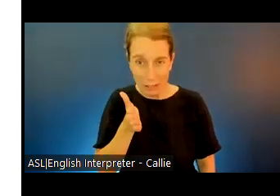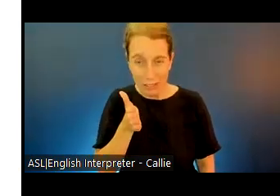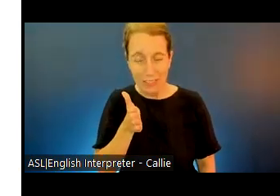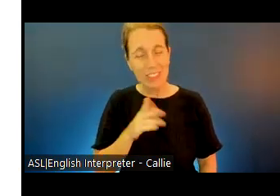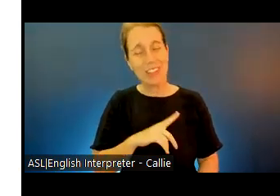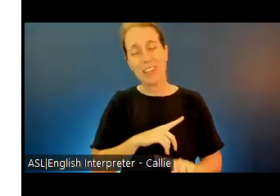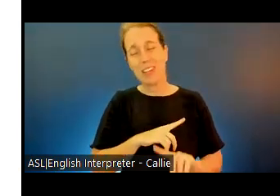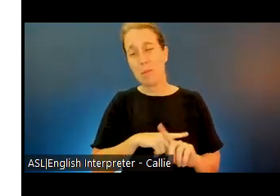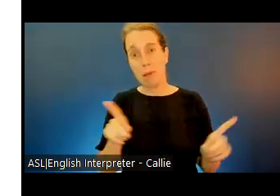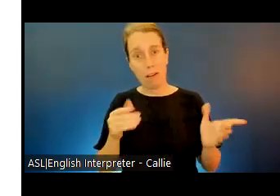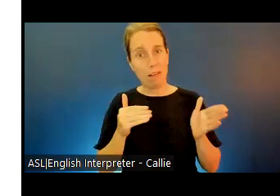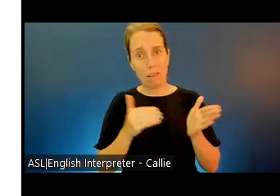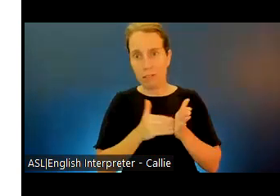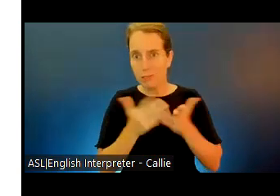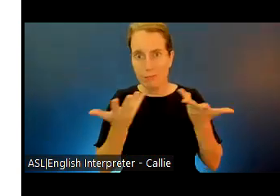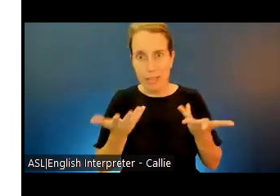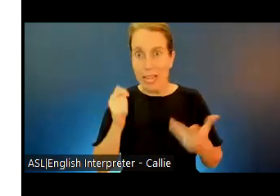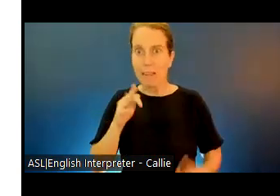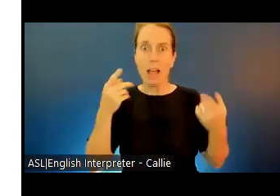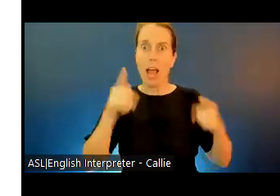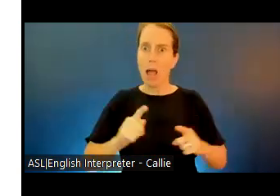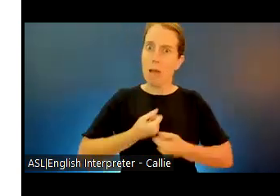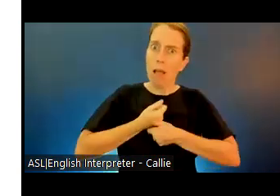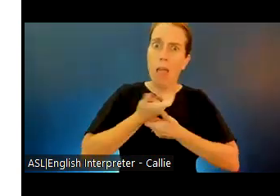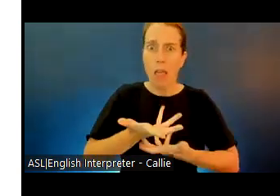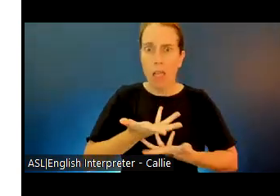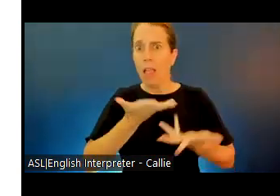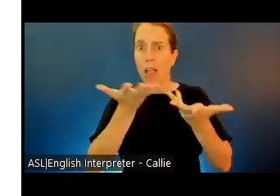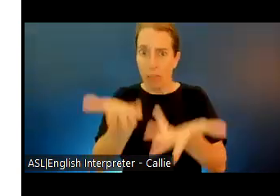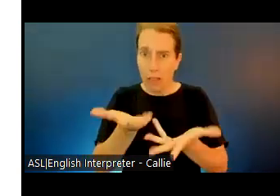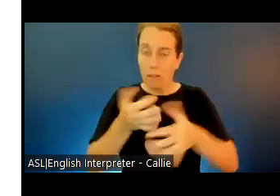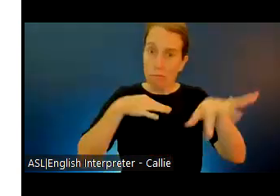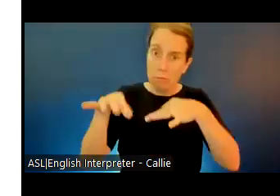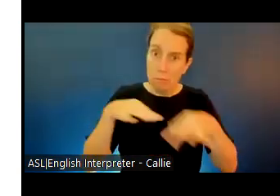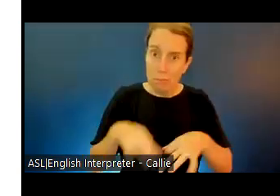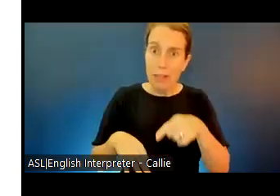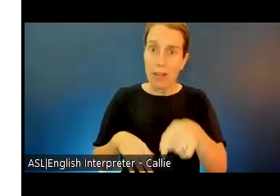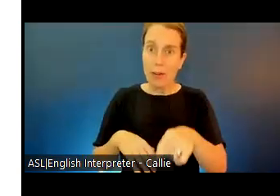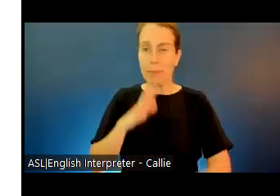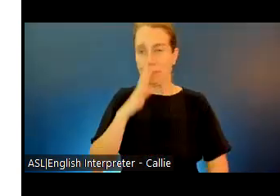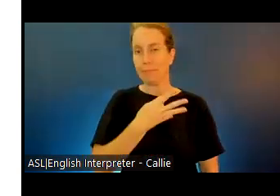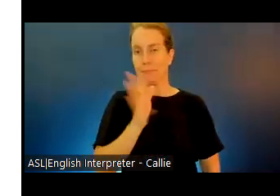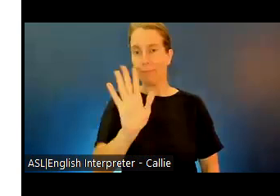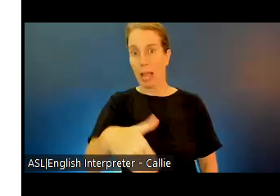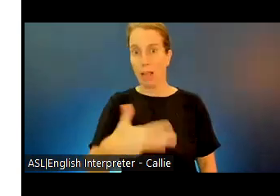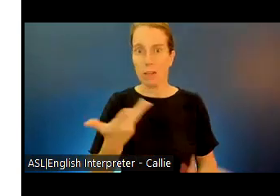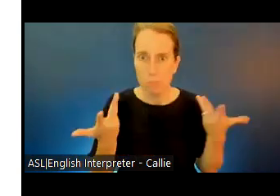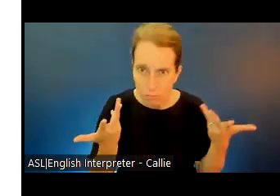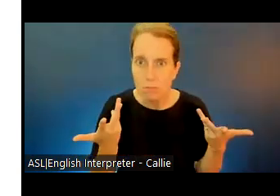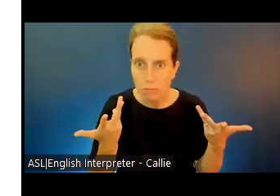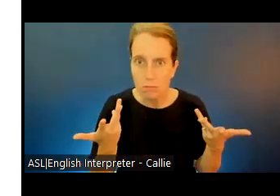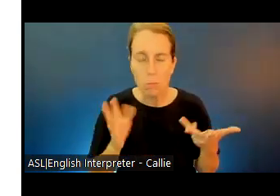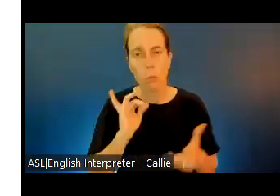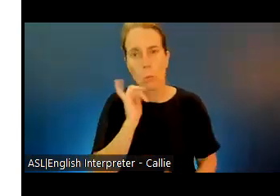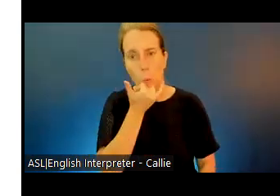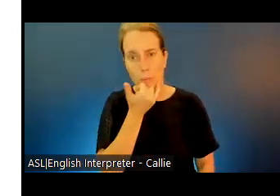if you're seeing physical injuries, unexplained bruises, unexplained scratches, injuries, sometimes the